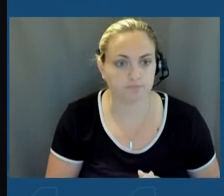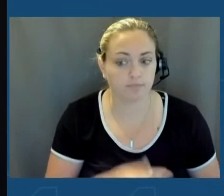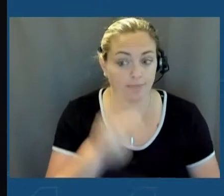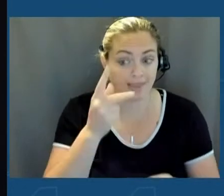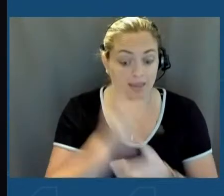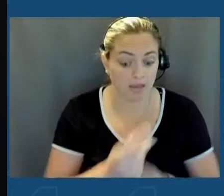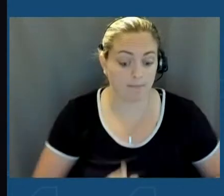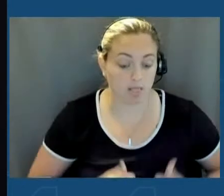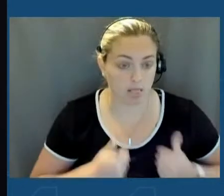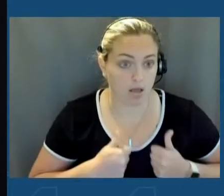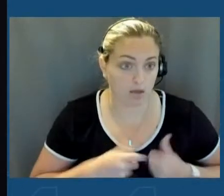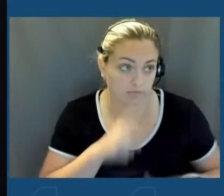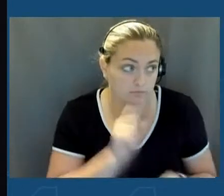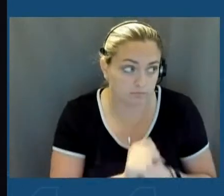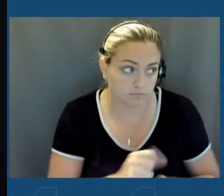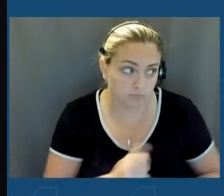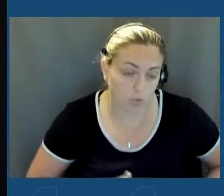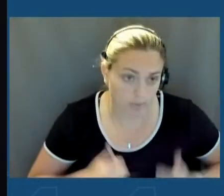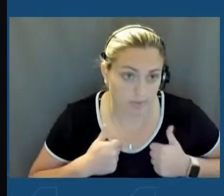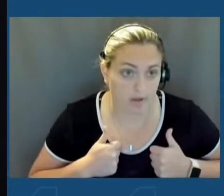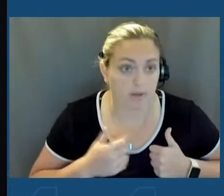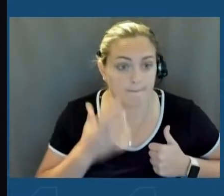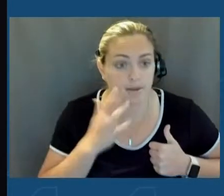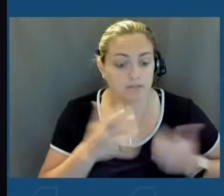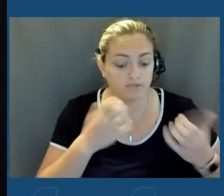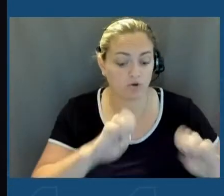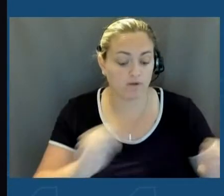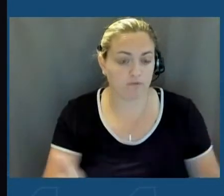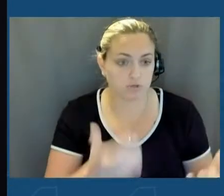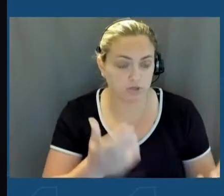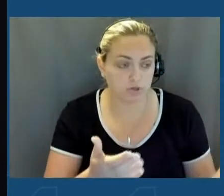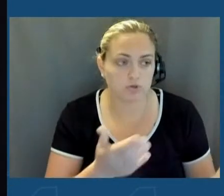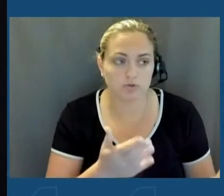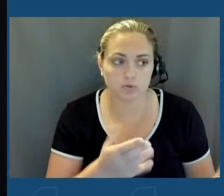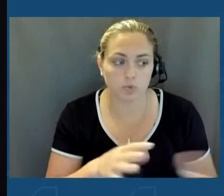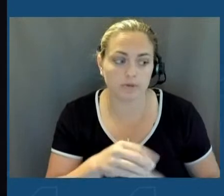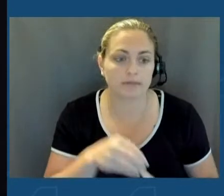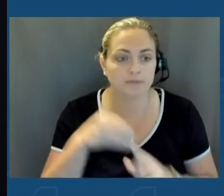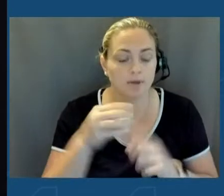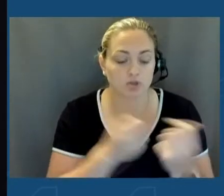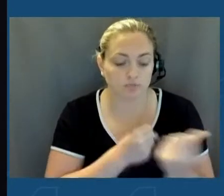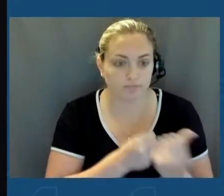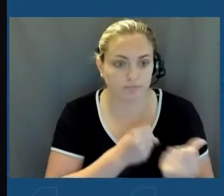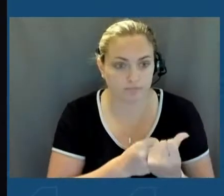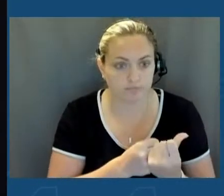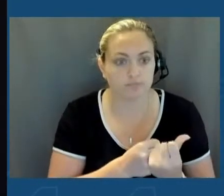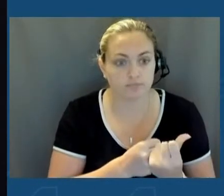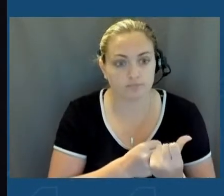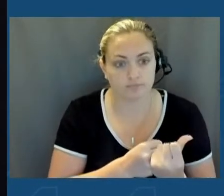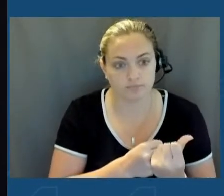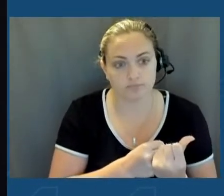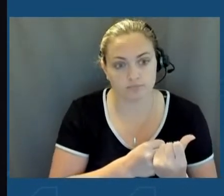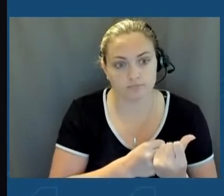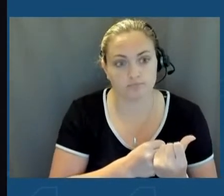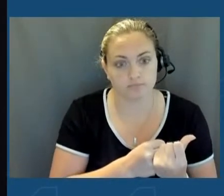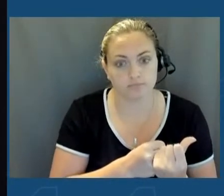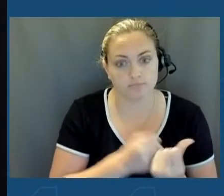alive, literally, because of your efforts here. So I want to give a special shout out to the Majority Leader, Andrea Stewart-Cousins.